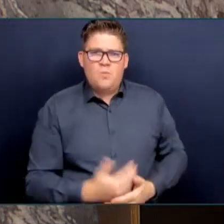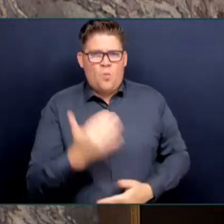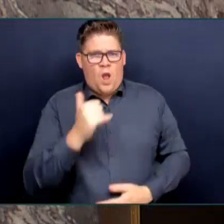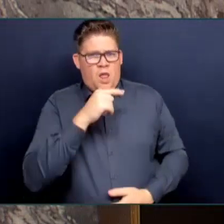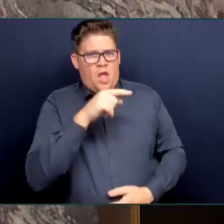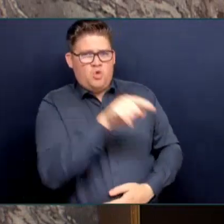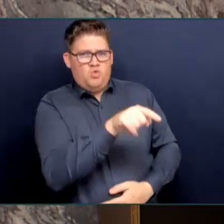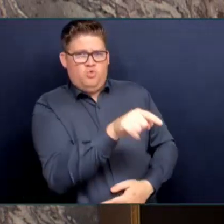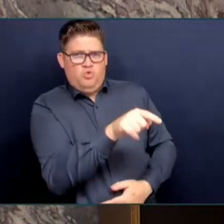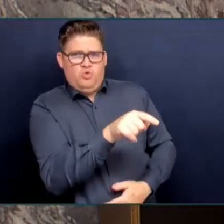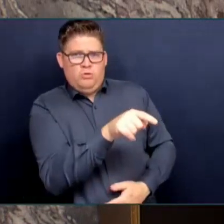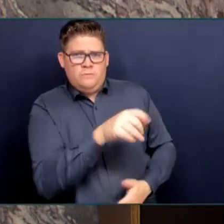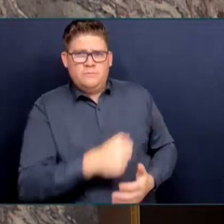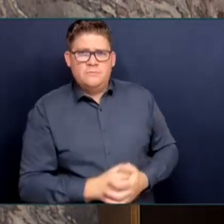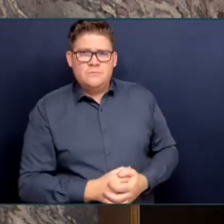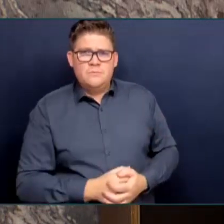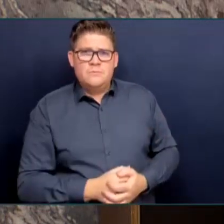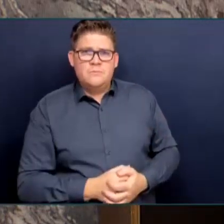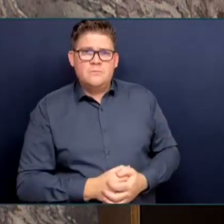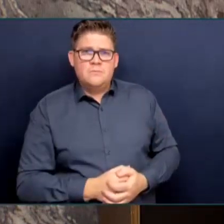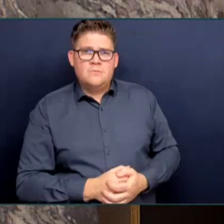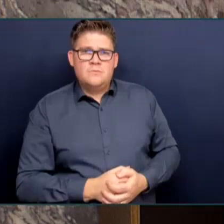for his entire adult life?